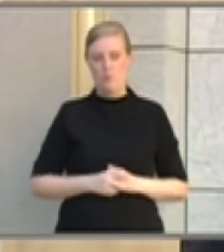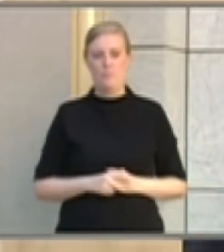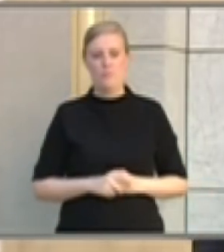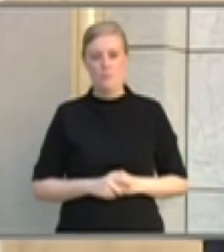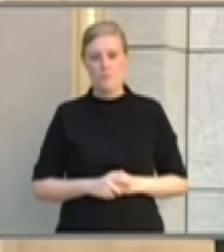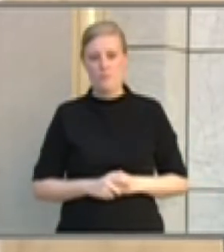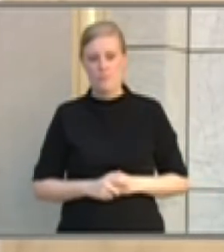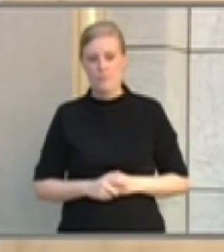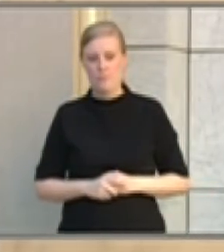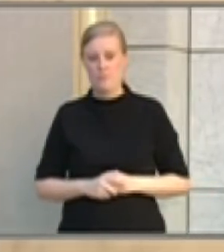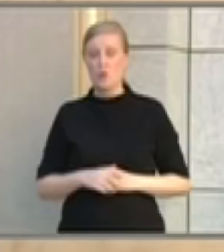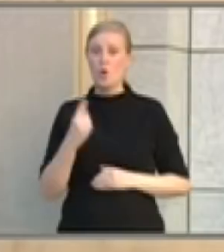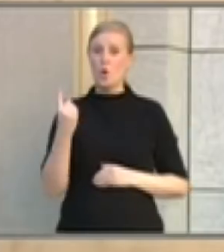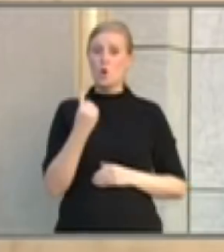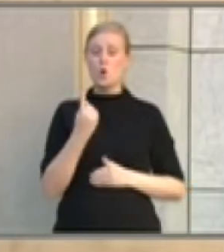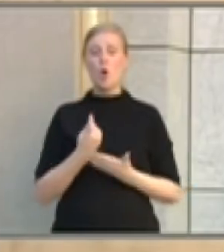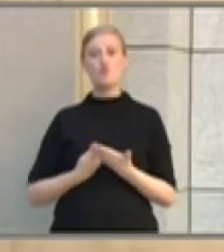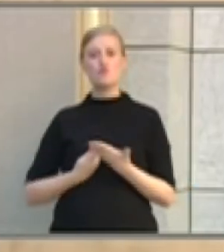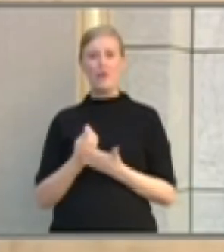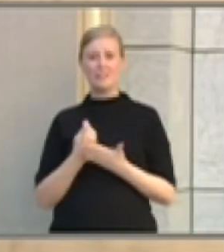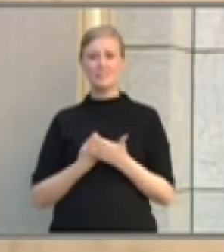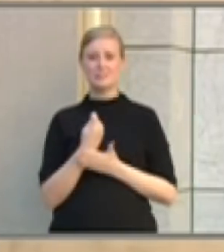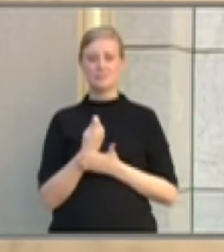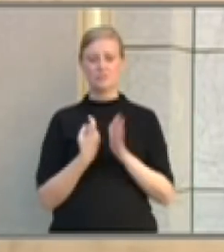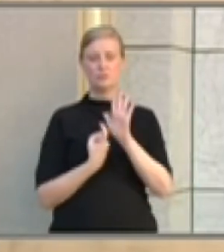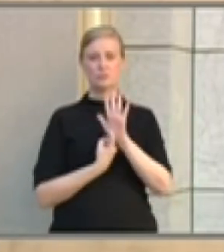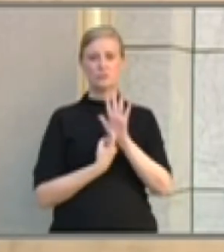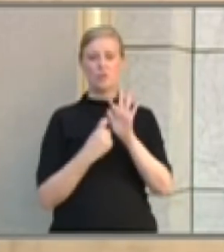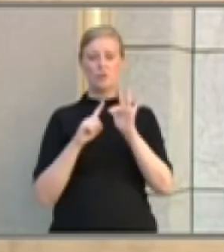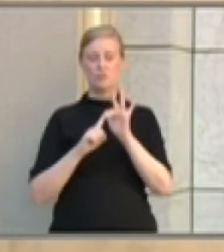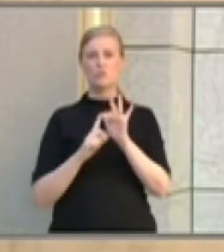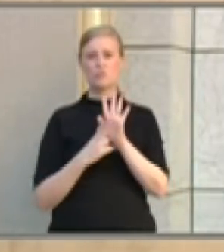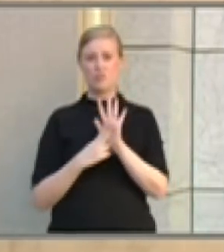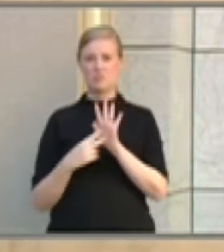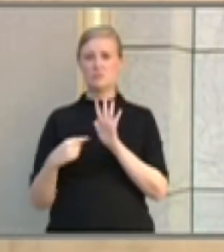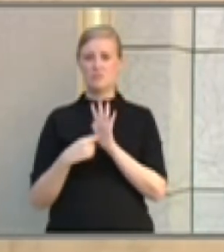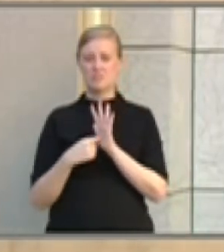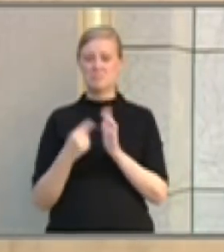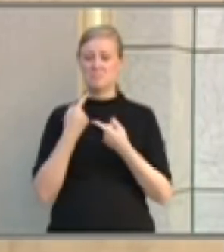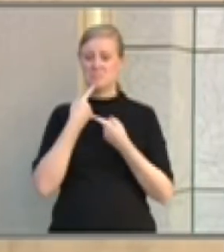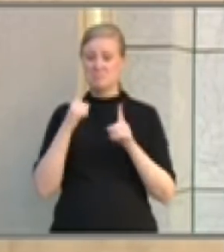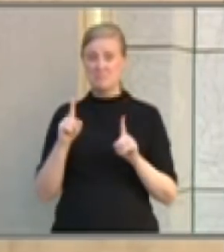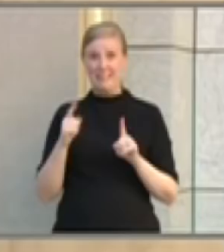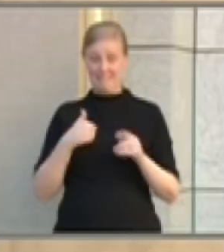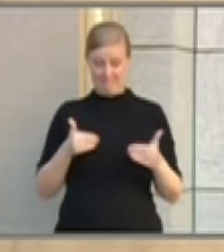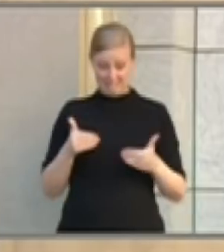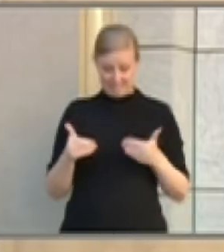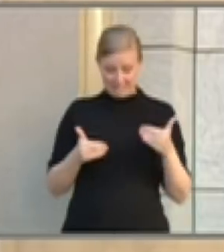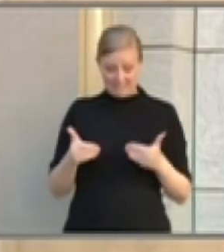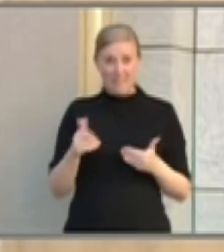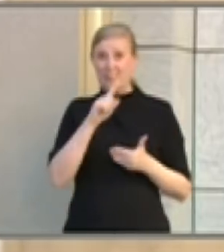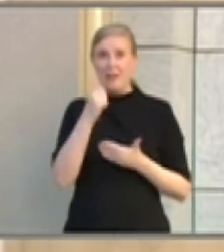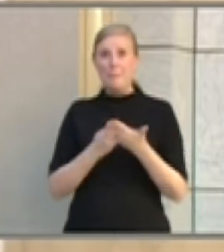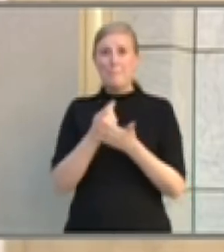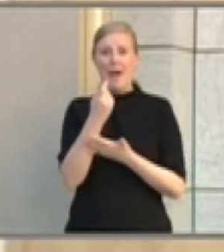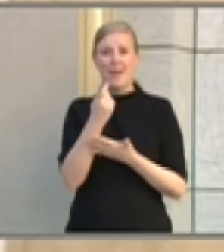a 6-month moratorium on evictions. We're working with the utility and the insurance companies